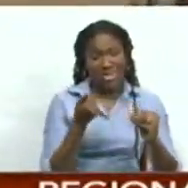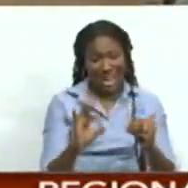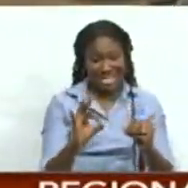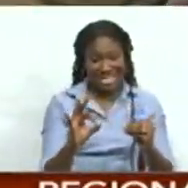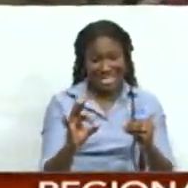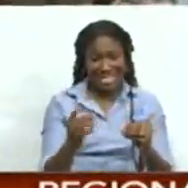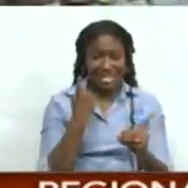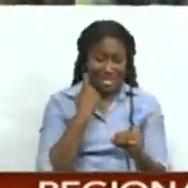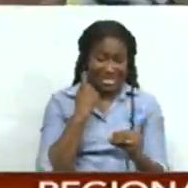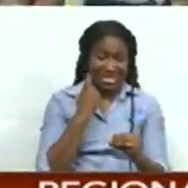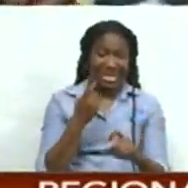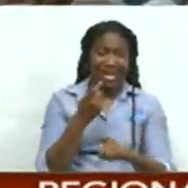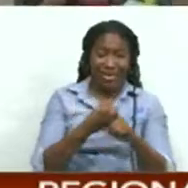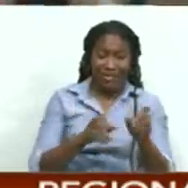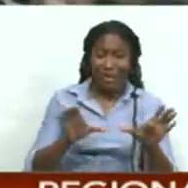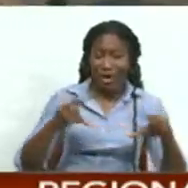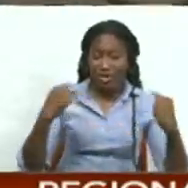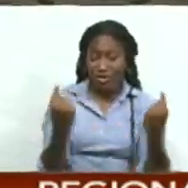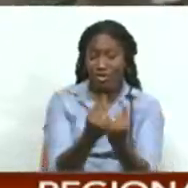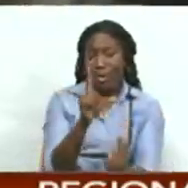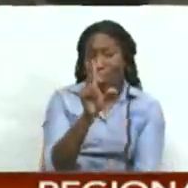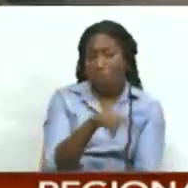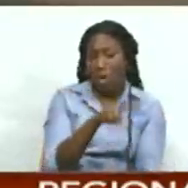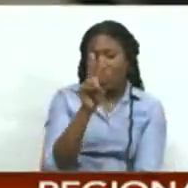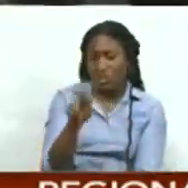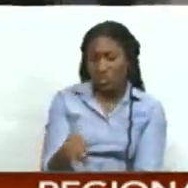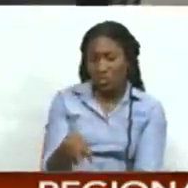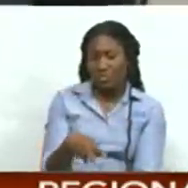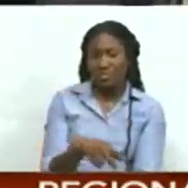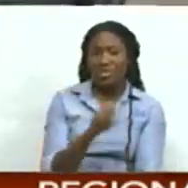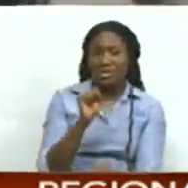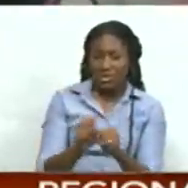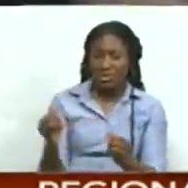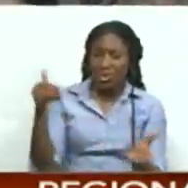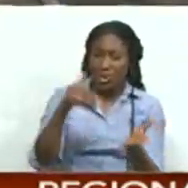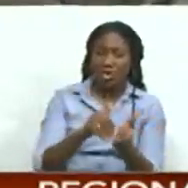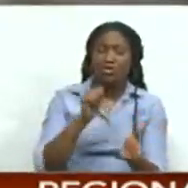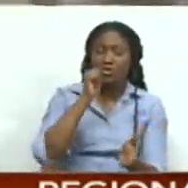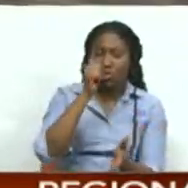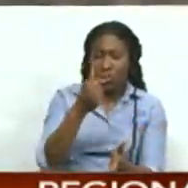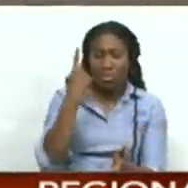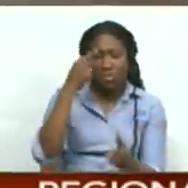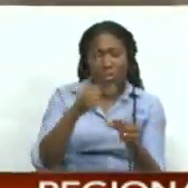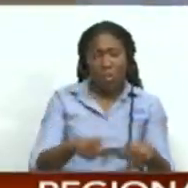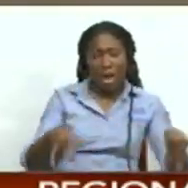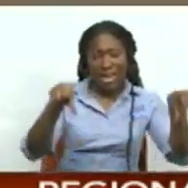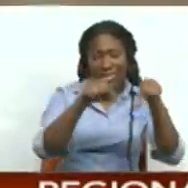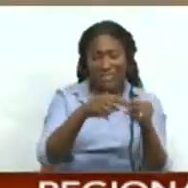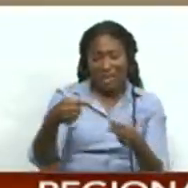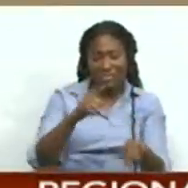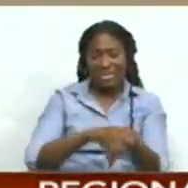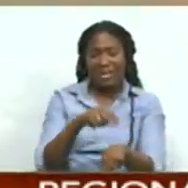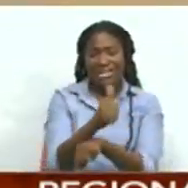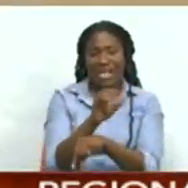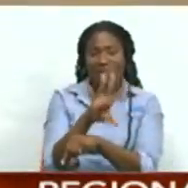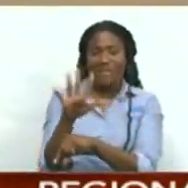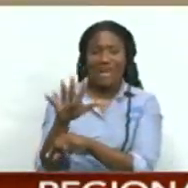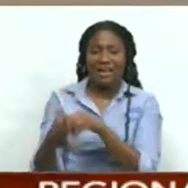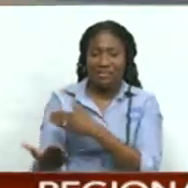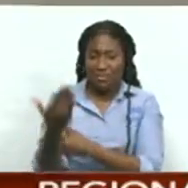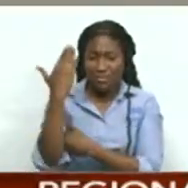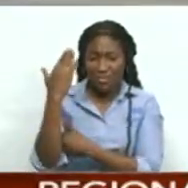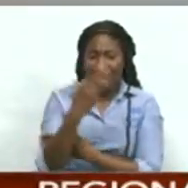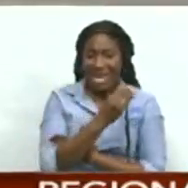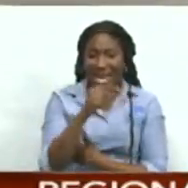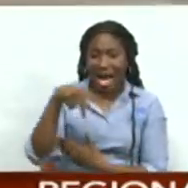out of a field of 22. He's back in the saddle tomorrow for the Omnium qualifying event at 10:45 a.m. Meanwhile, Nicholas Paul and